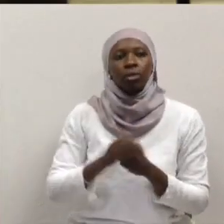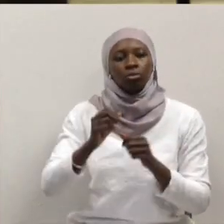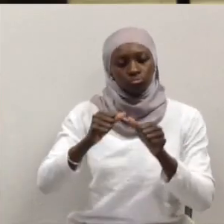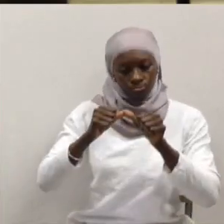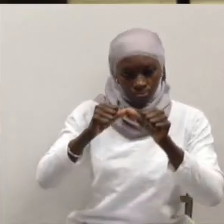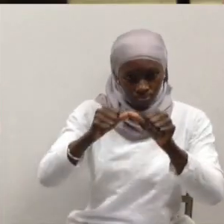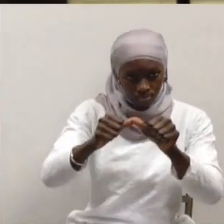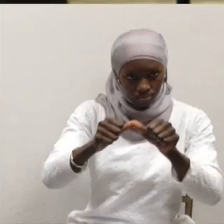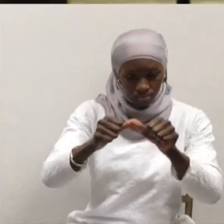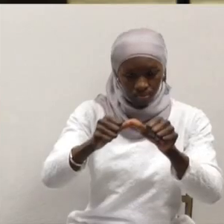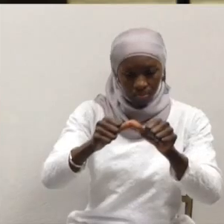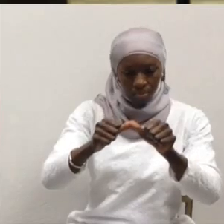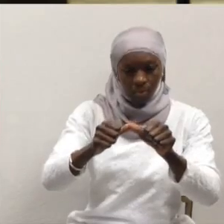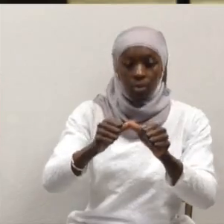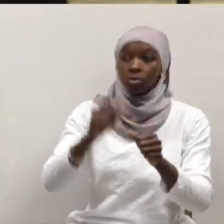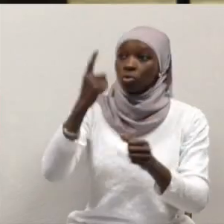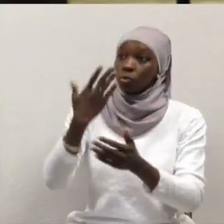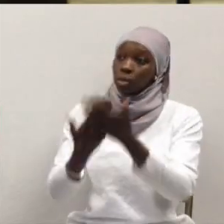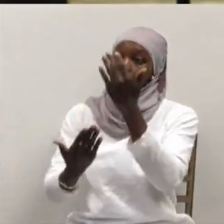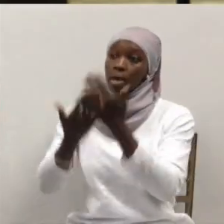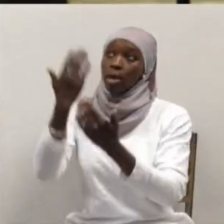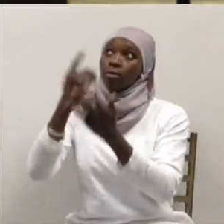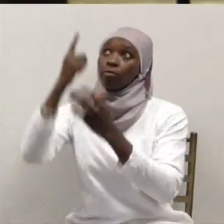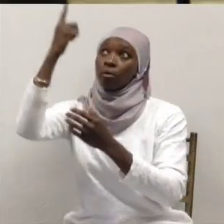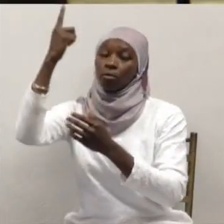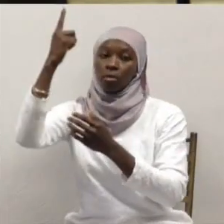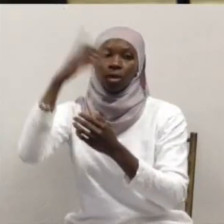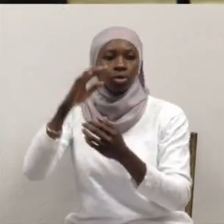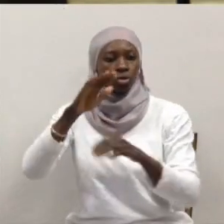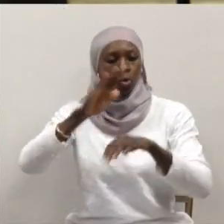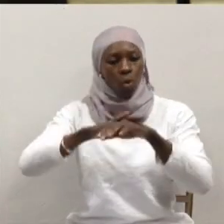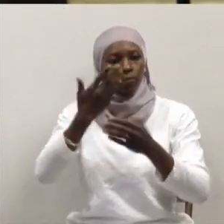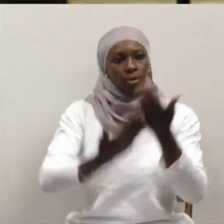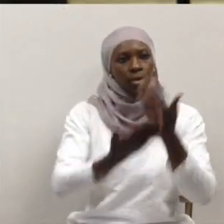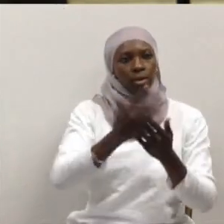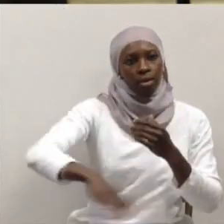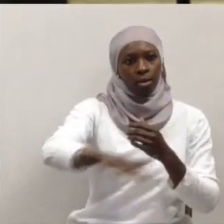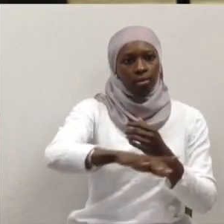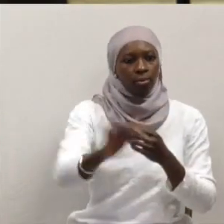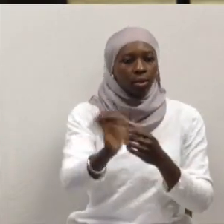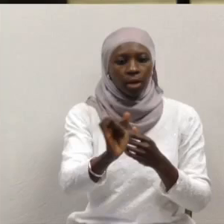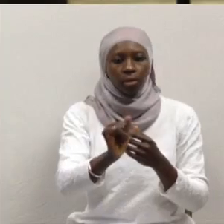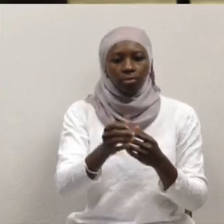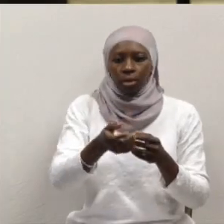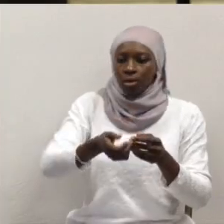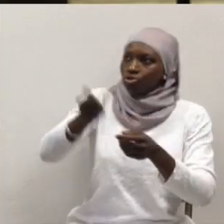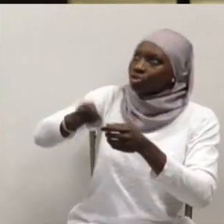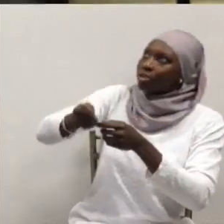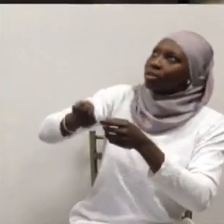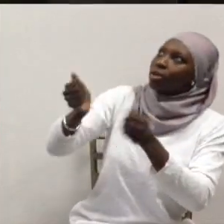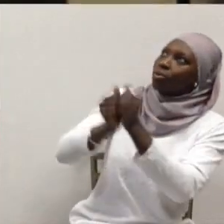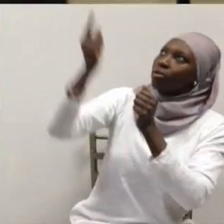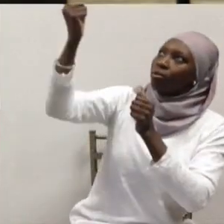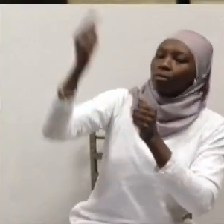further. The hand of Allah is over their hands, as if they are shaking the hands of Allah.